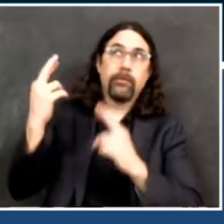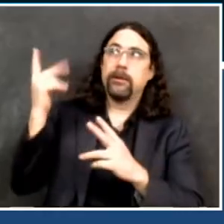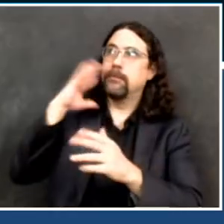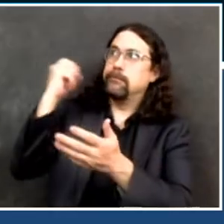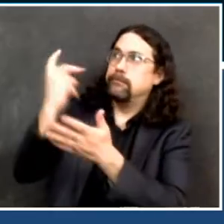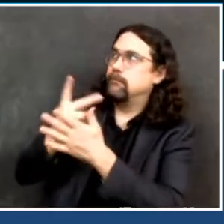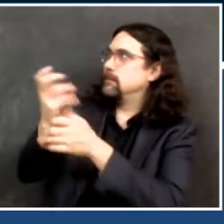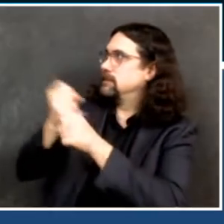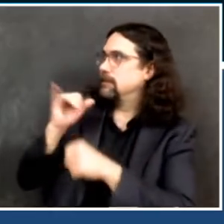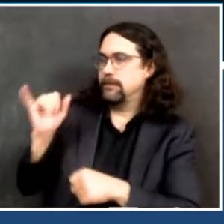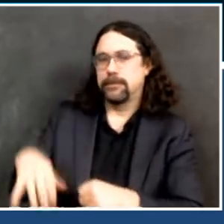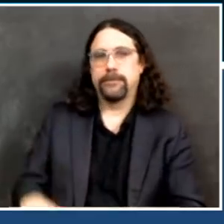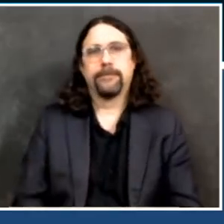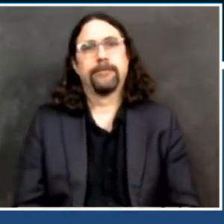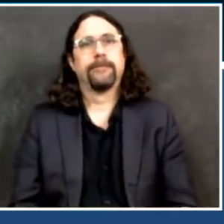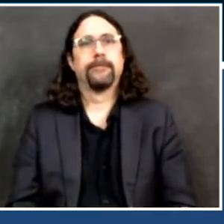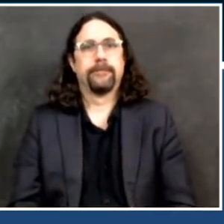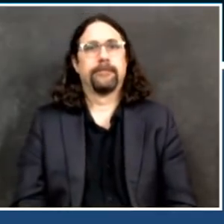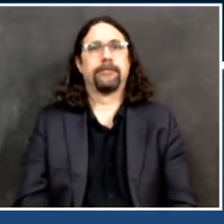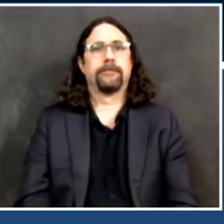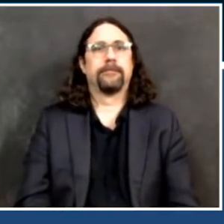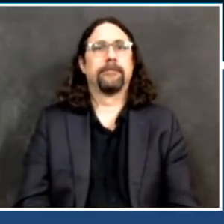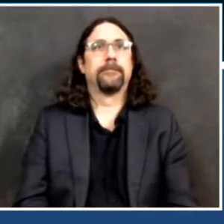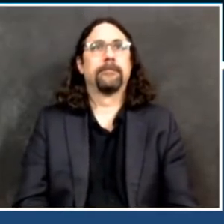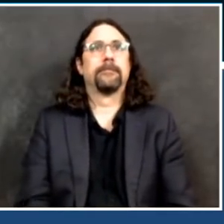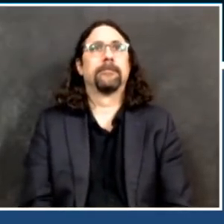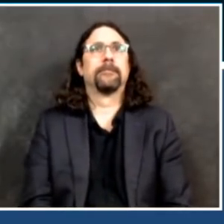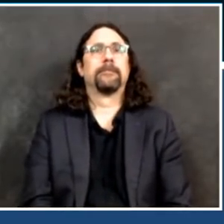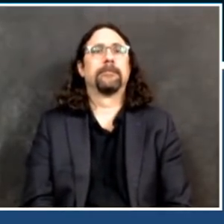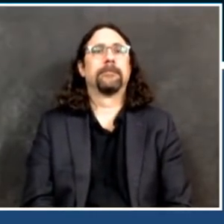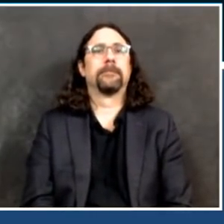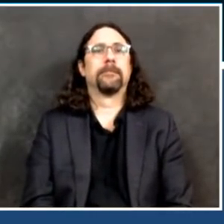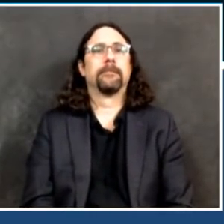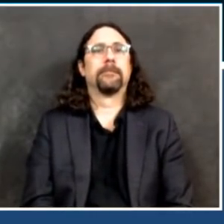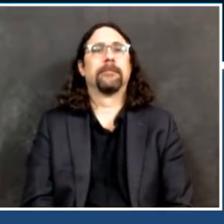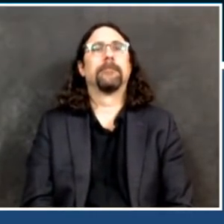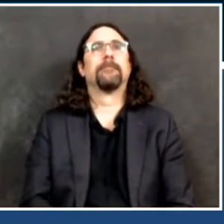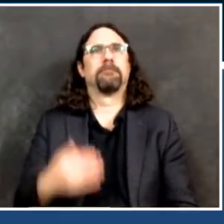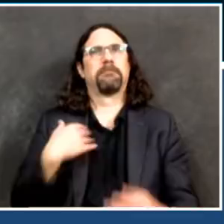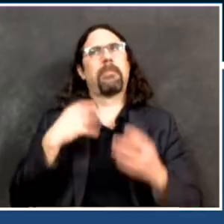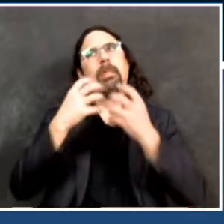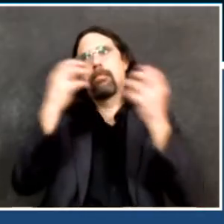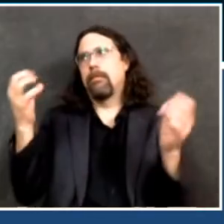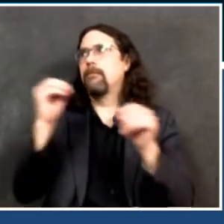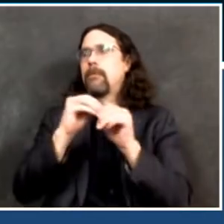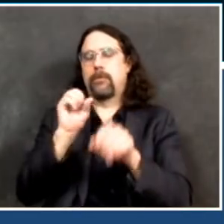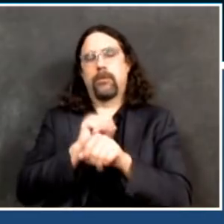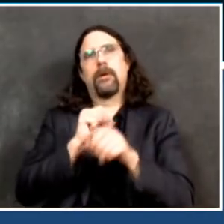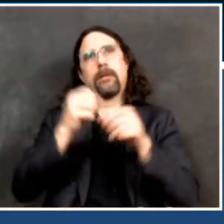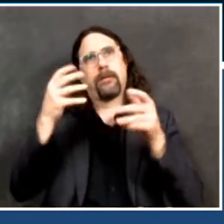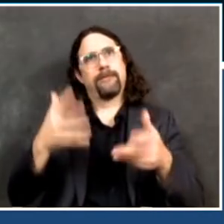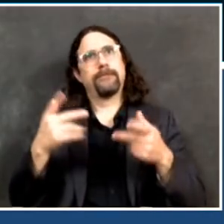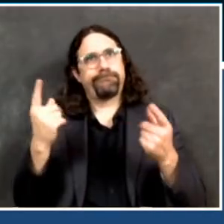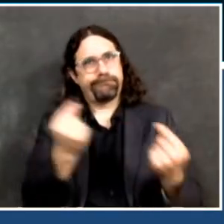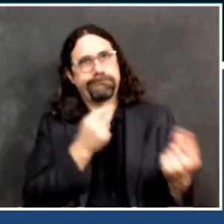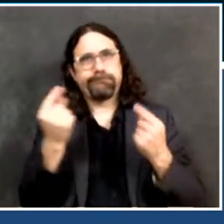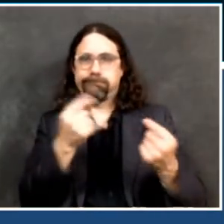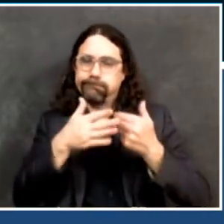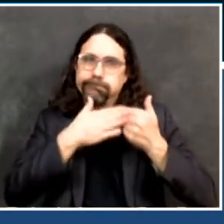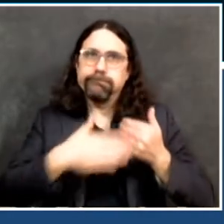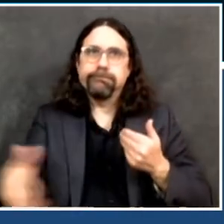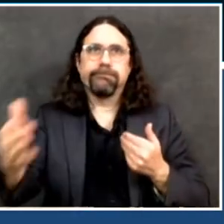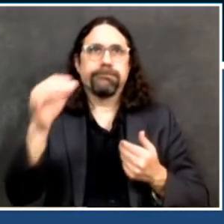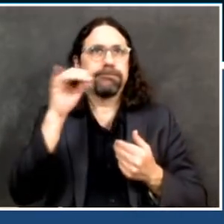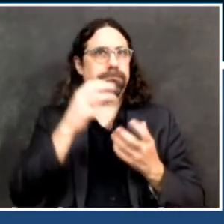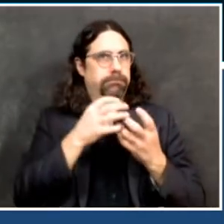We have a lot of work to do, but as the mayor said, we will not let any New Yorkers go hungry. We will not compound